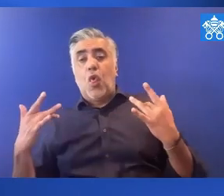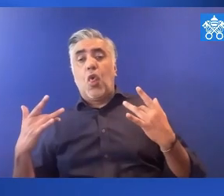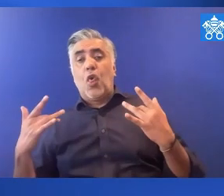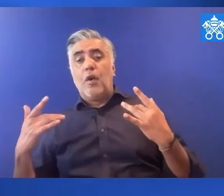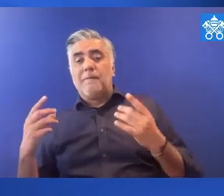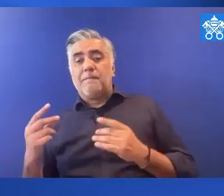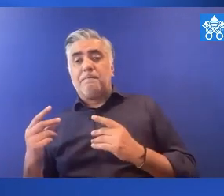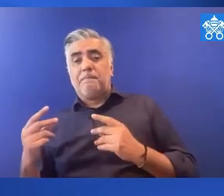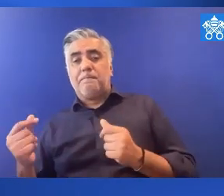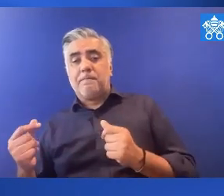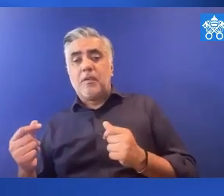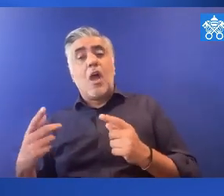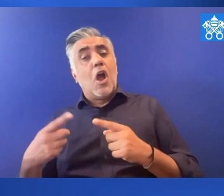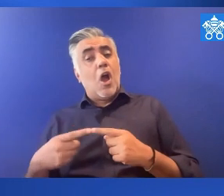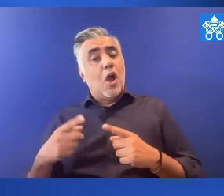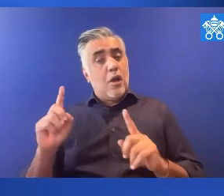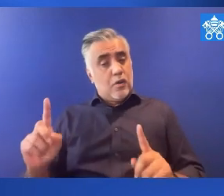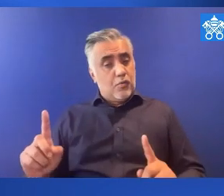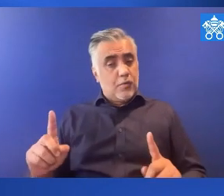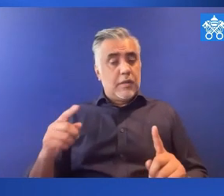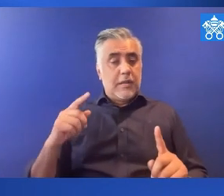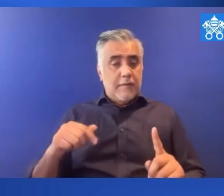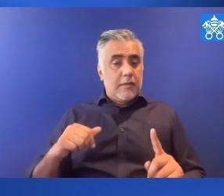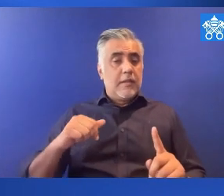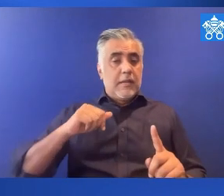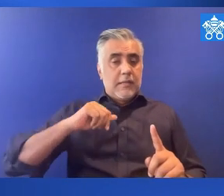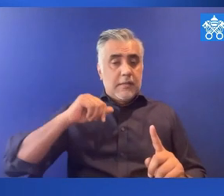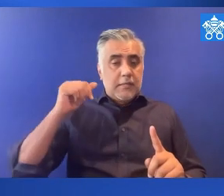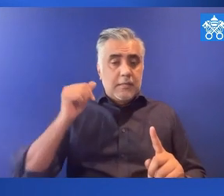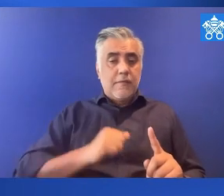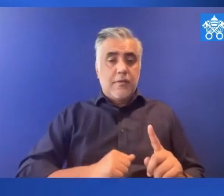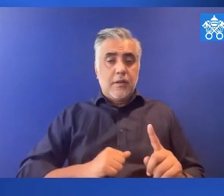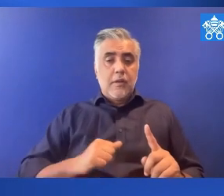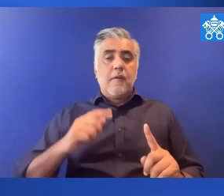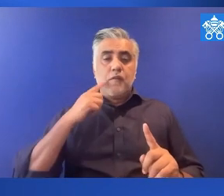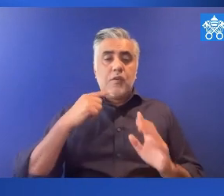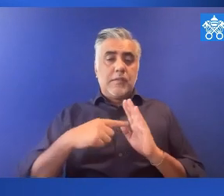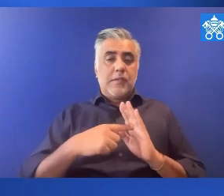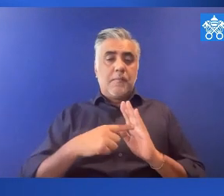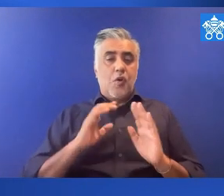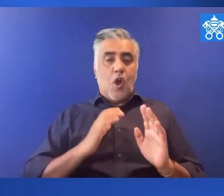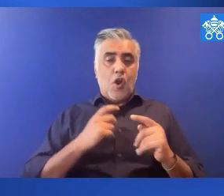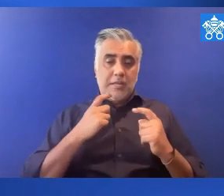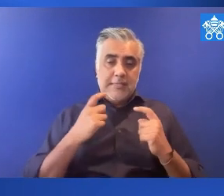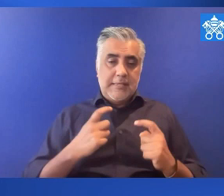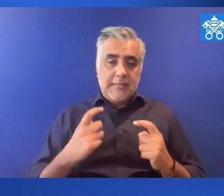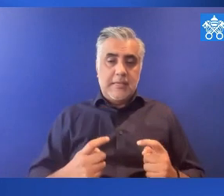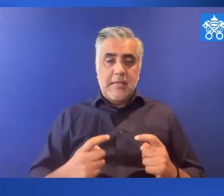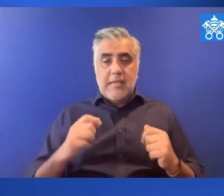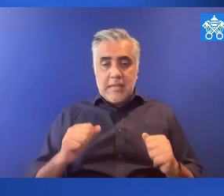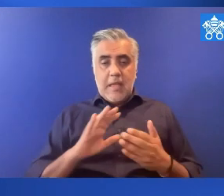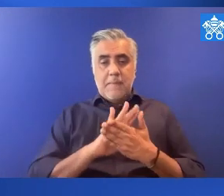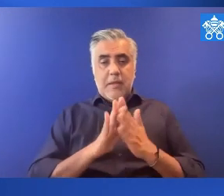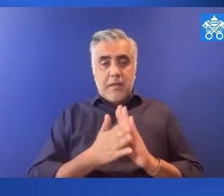it a passing of euphoria. On the contrary, as we have seen, even the suffering caused,